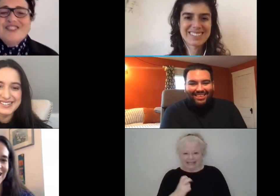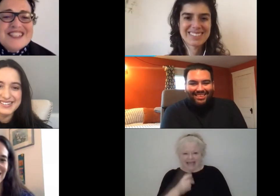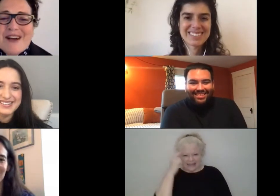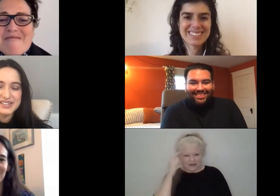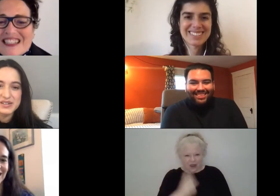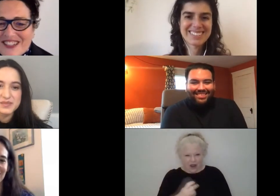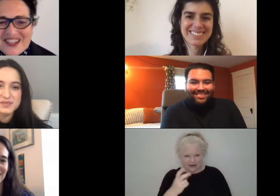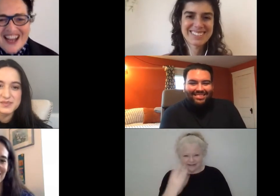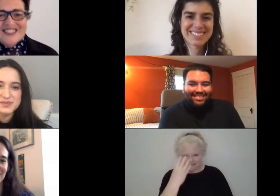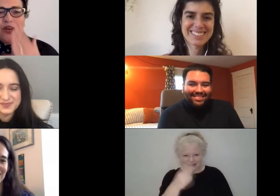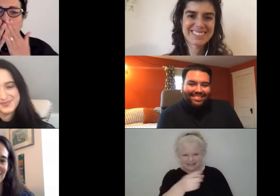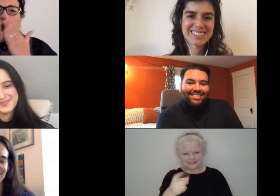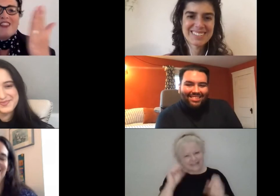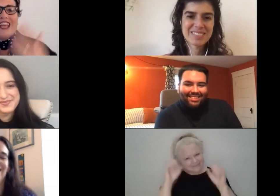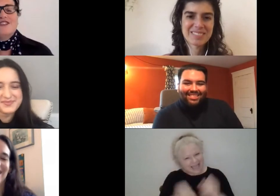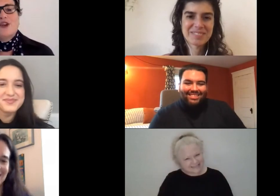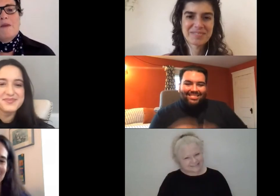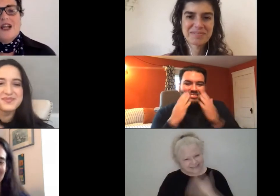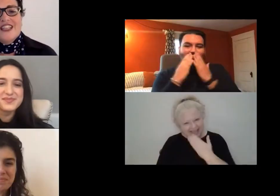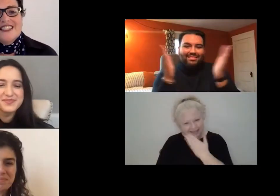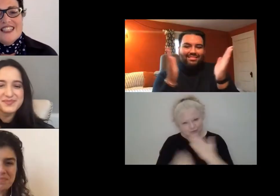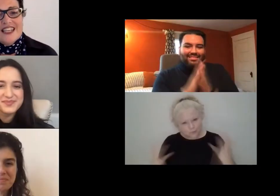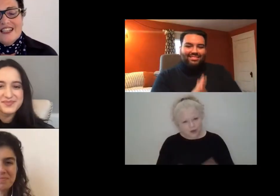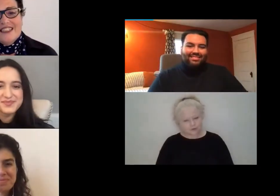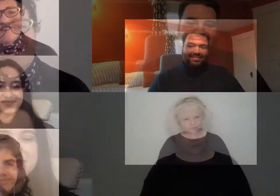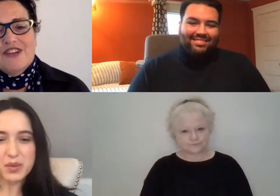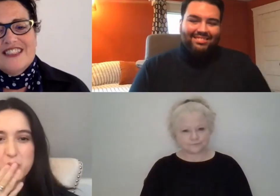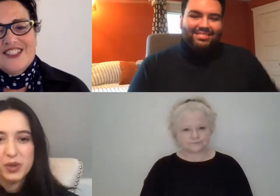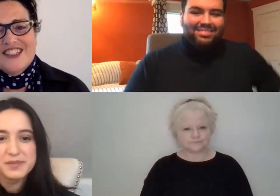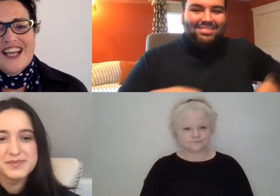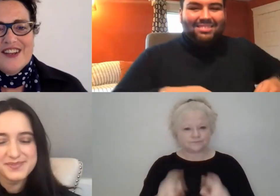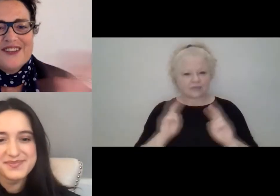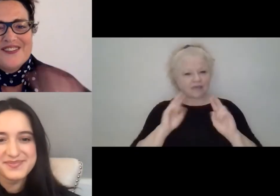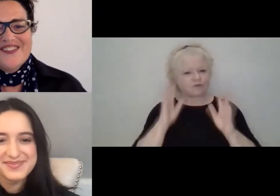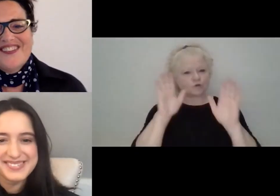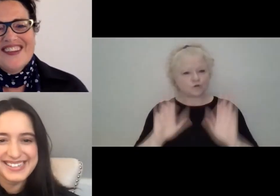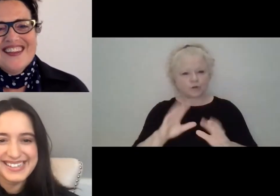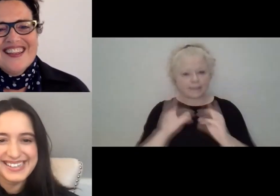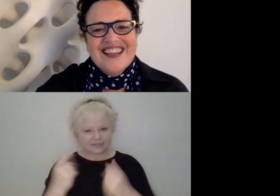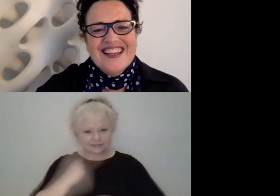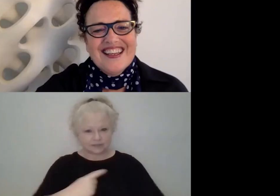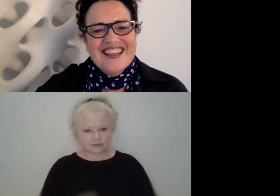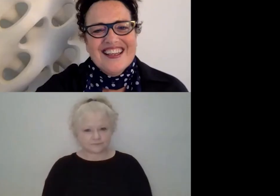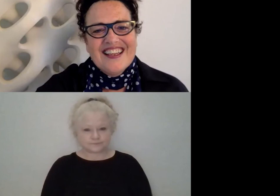you know, you did amazing, you guys. So thank you so much. And listen in and let's have a great session together.